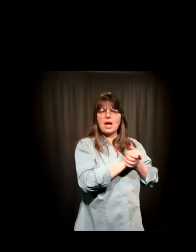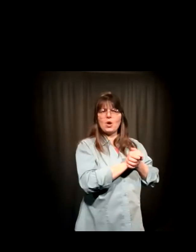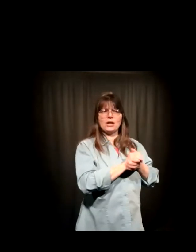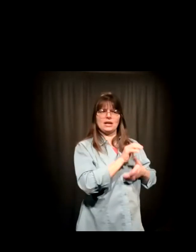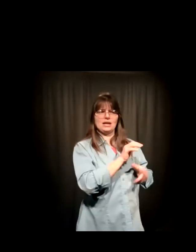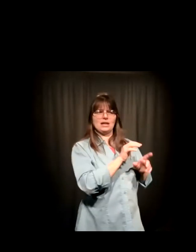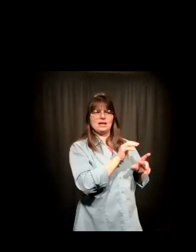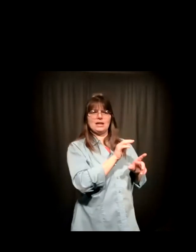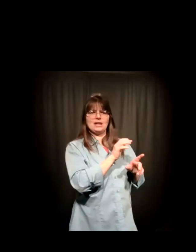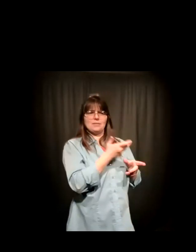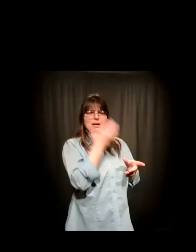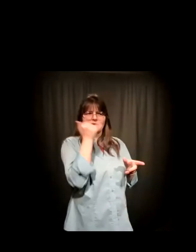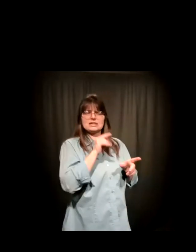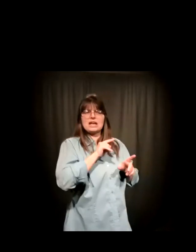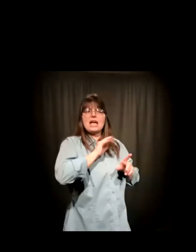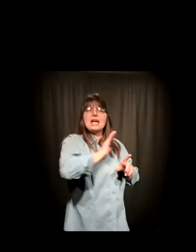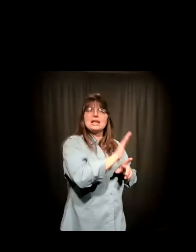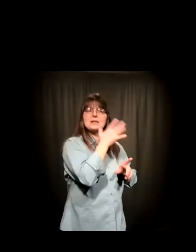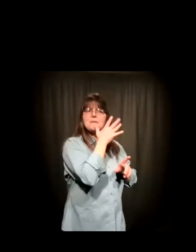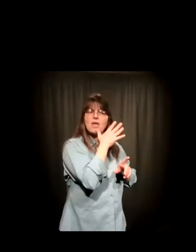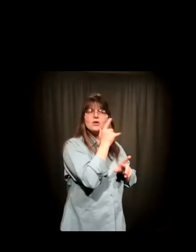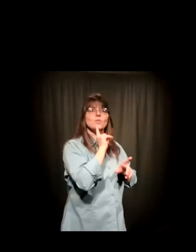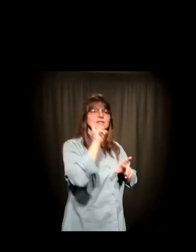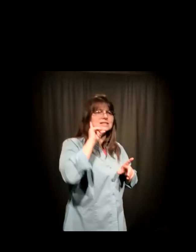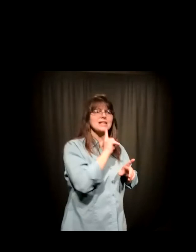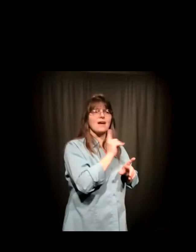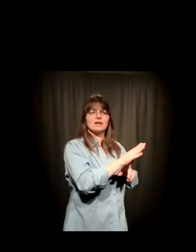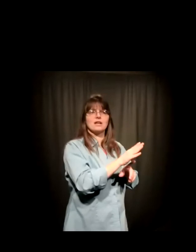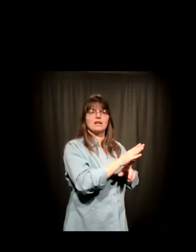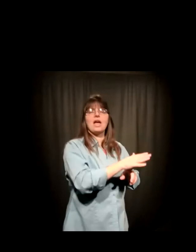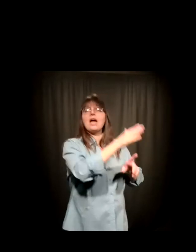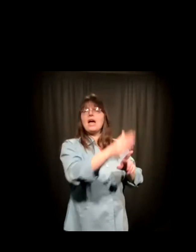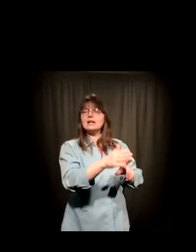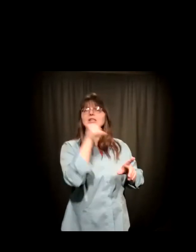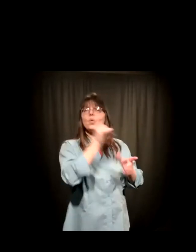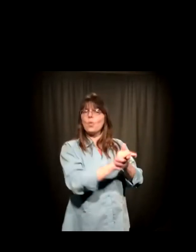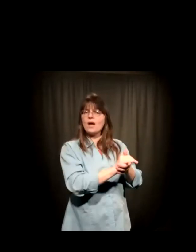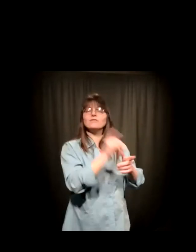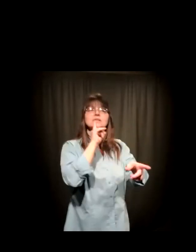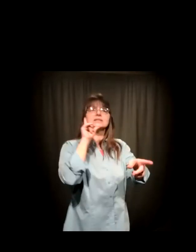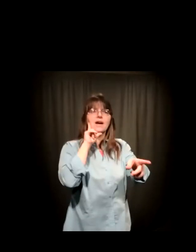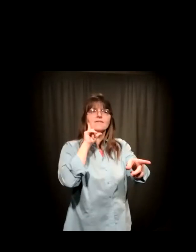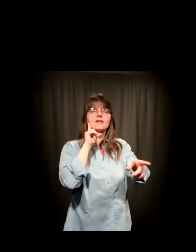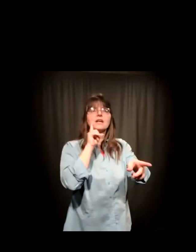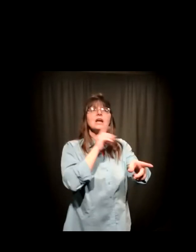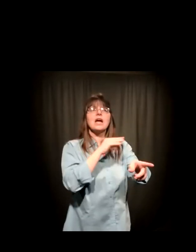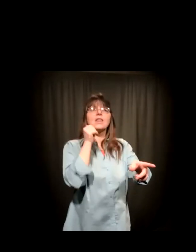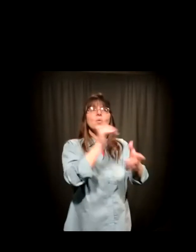and his wife was deaf. And his wife also had other deaf cousins, so there was deafness in her family as